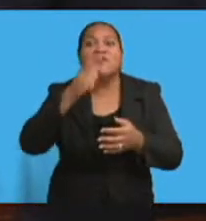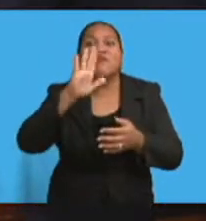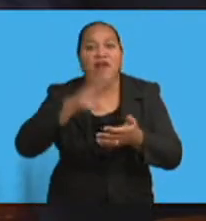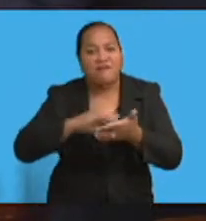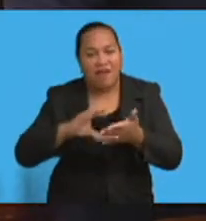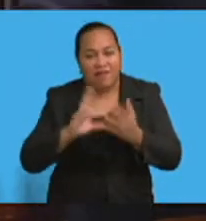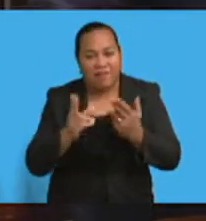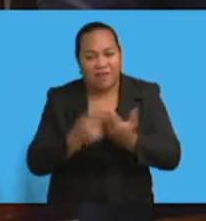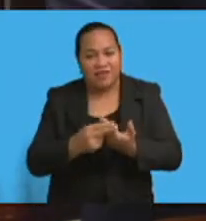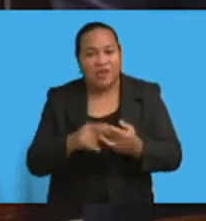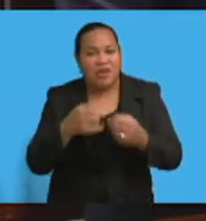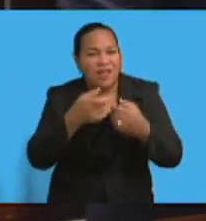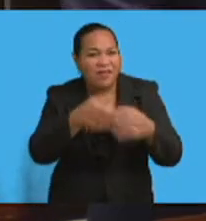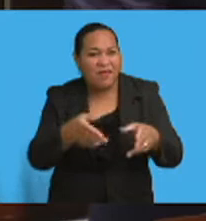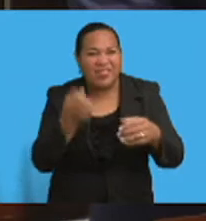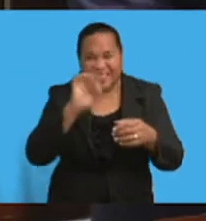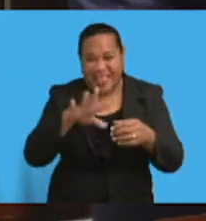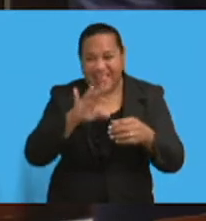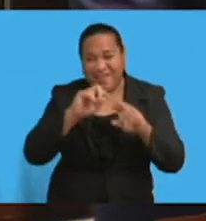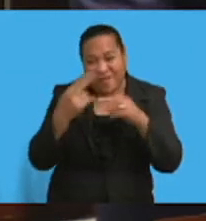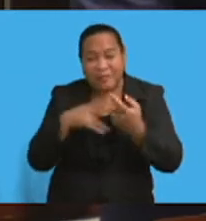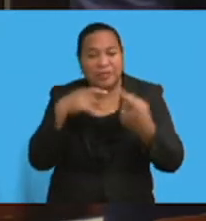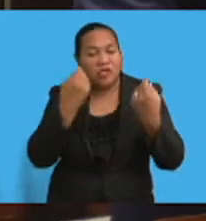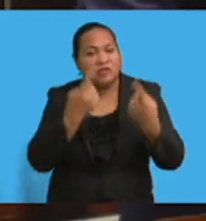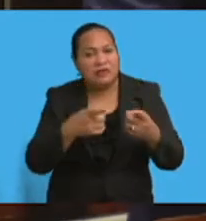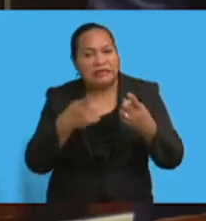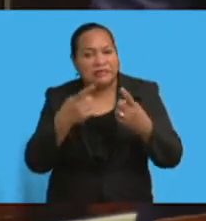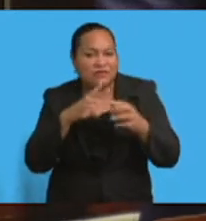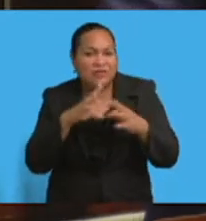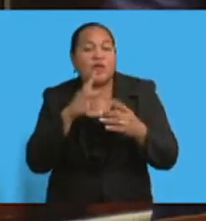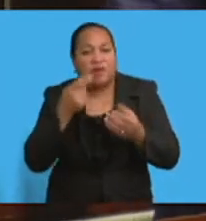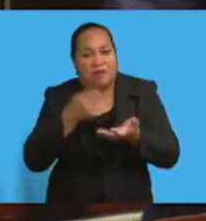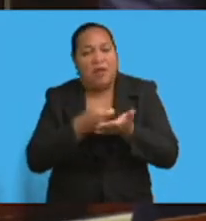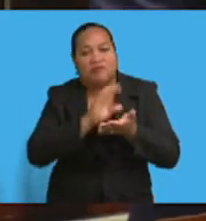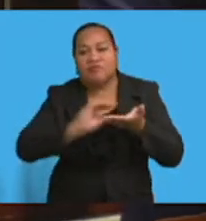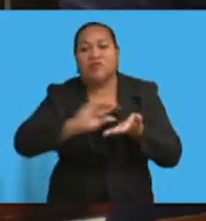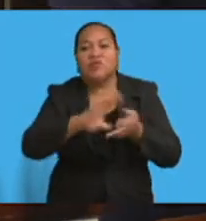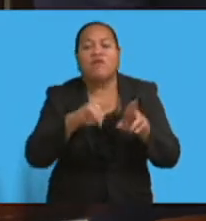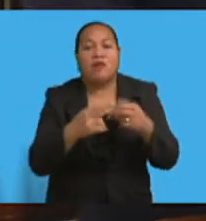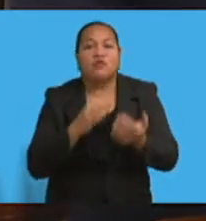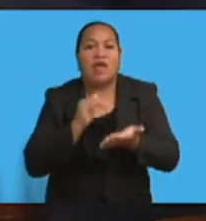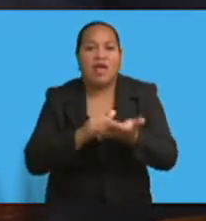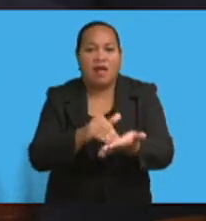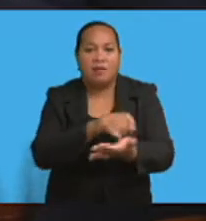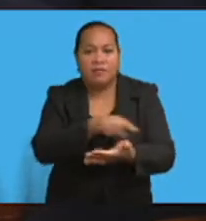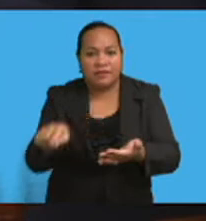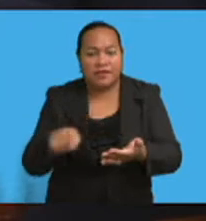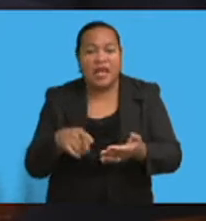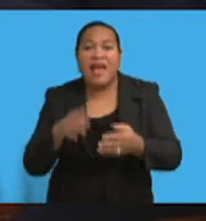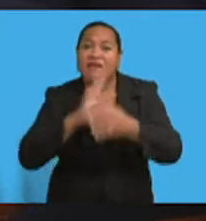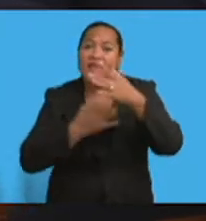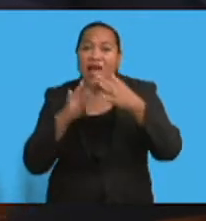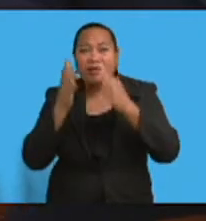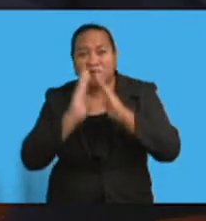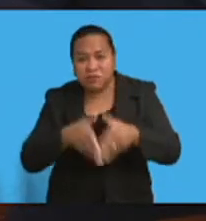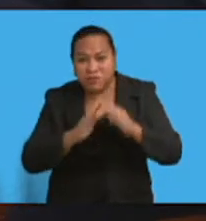who have lost a loved one and 10 families who have lost their homes to fire. Previously, these families would have been on their own. Instead, the community, through this bundle